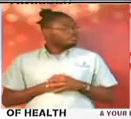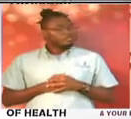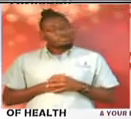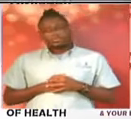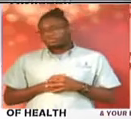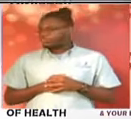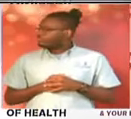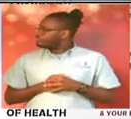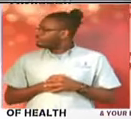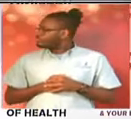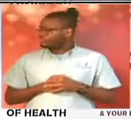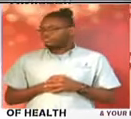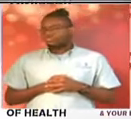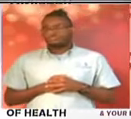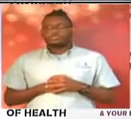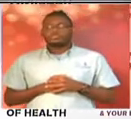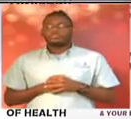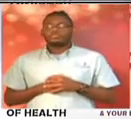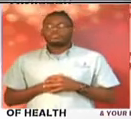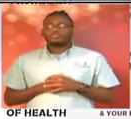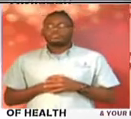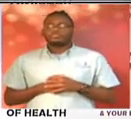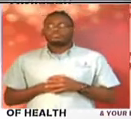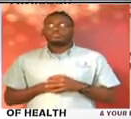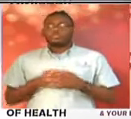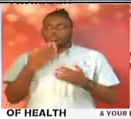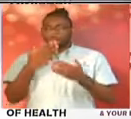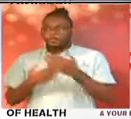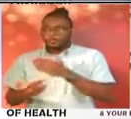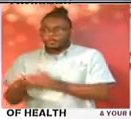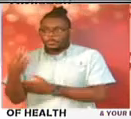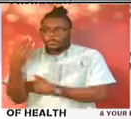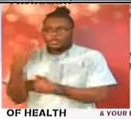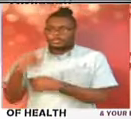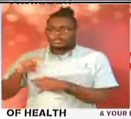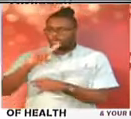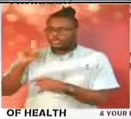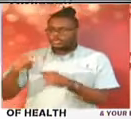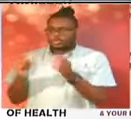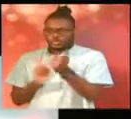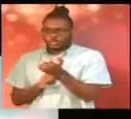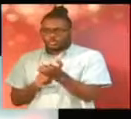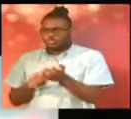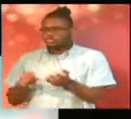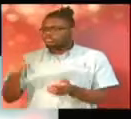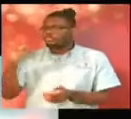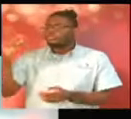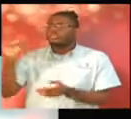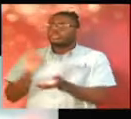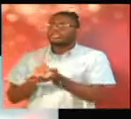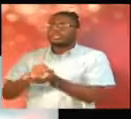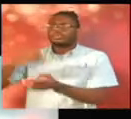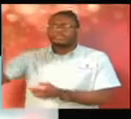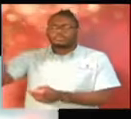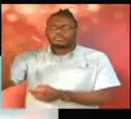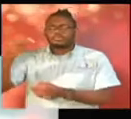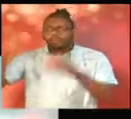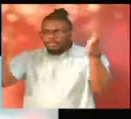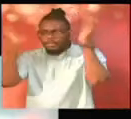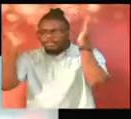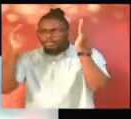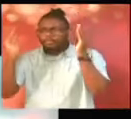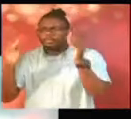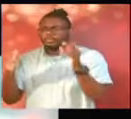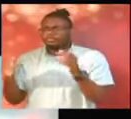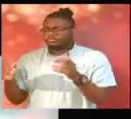Hi, good morning. Sonal Lala, TTT News. Question, I think, to Dr. Hines. We got a question from someone. It's a woman who took